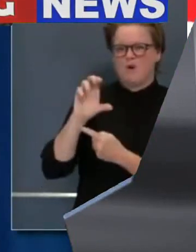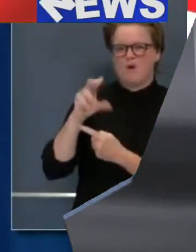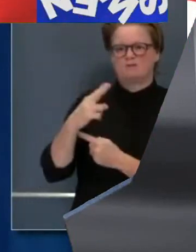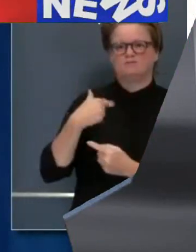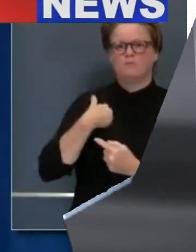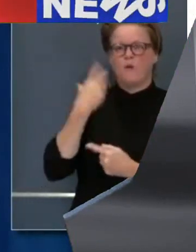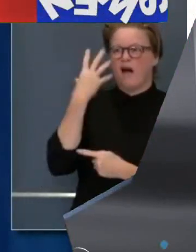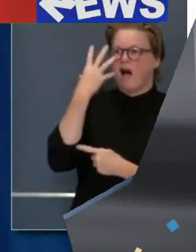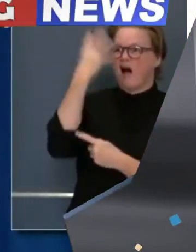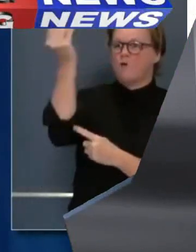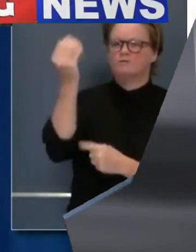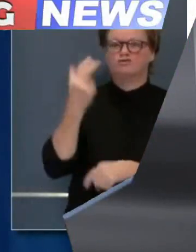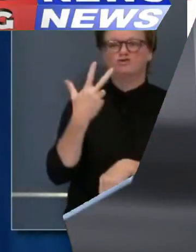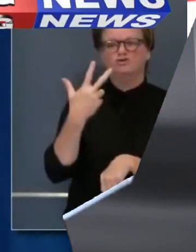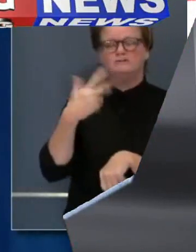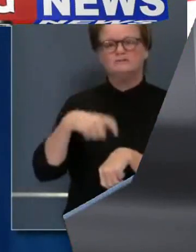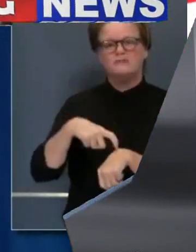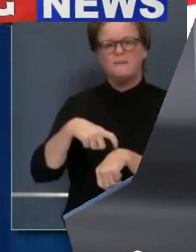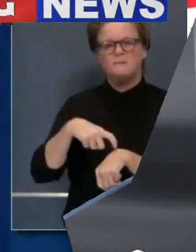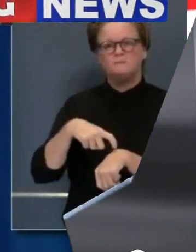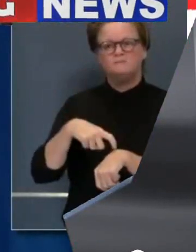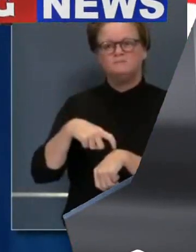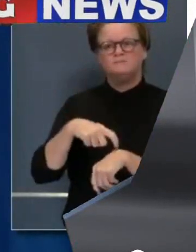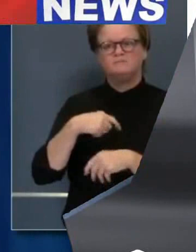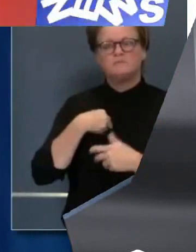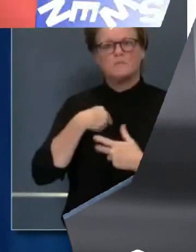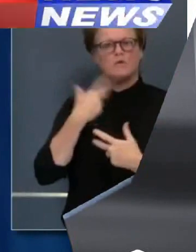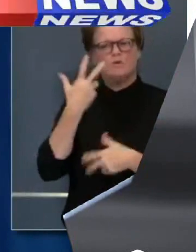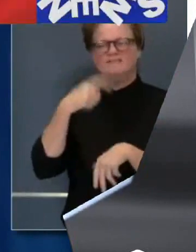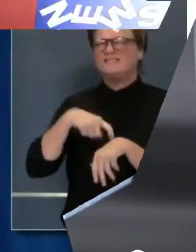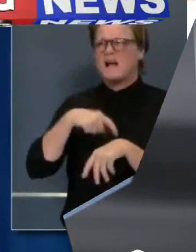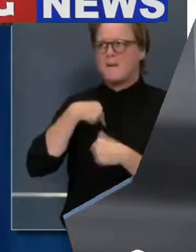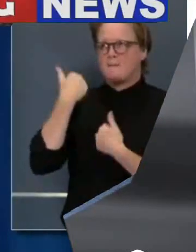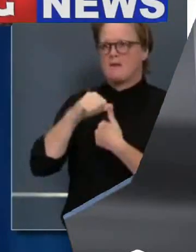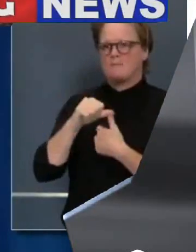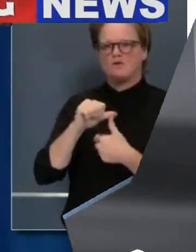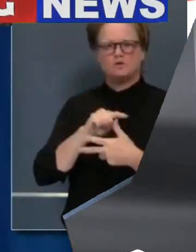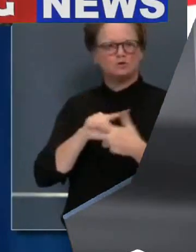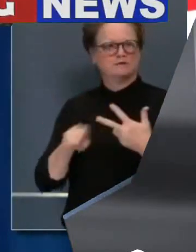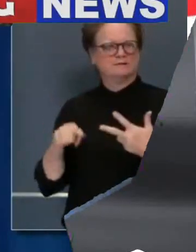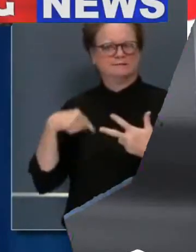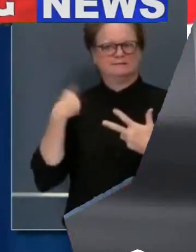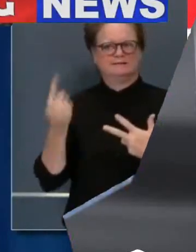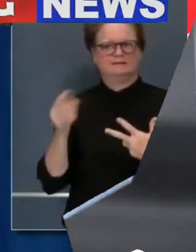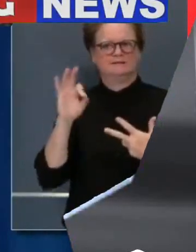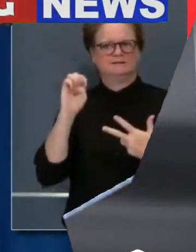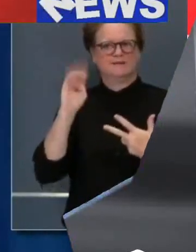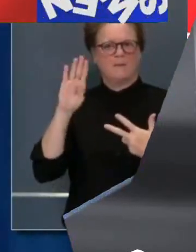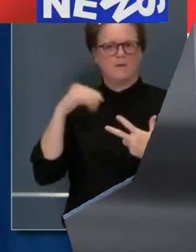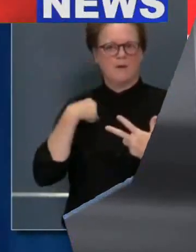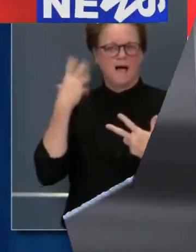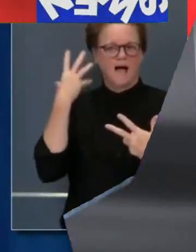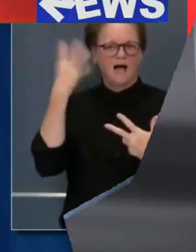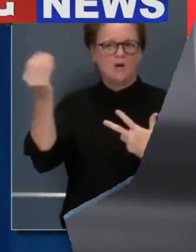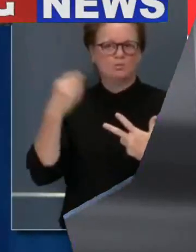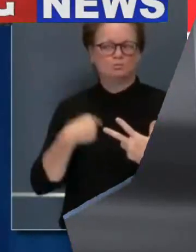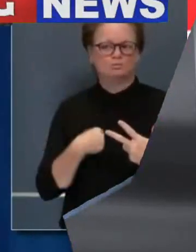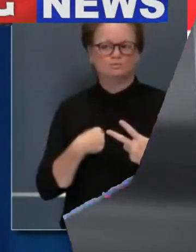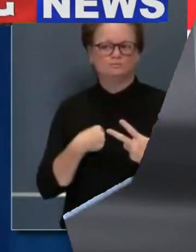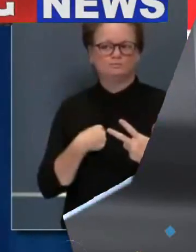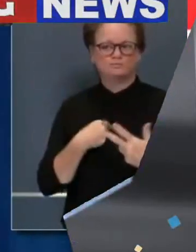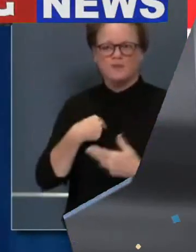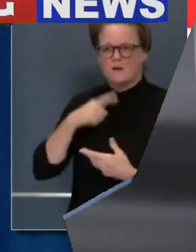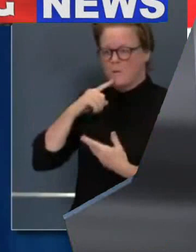remember all of those dinners very, very vividly since February, just 3 times. Twice with my wife, by